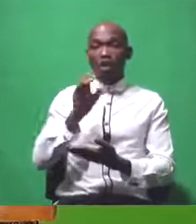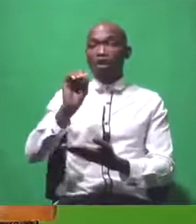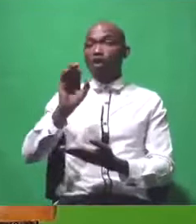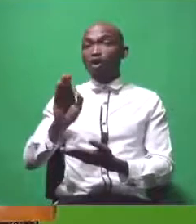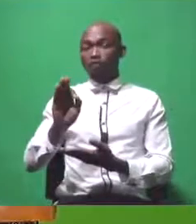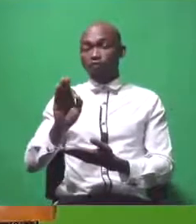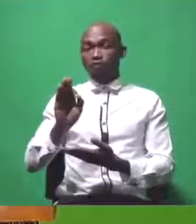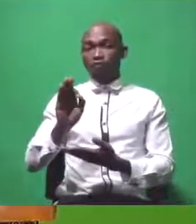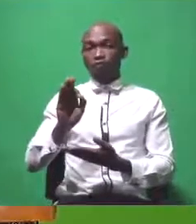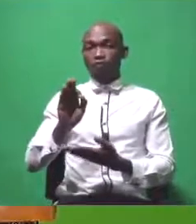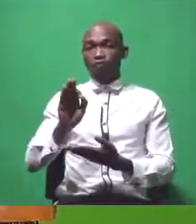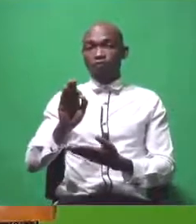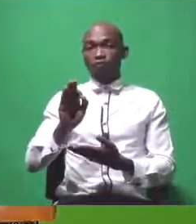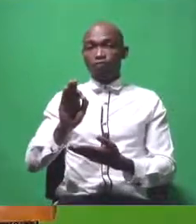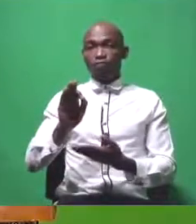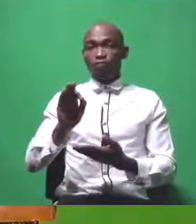of profit,